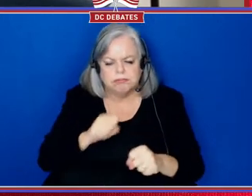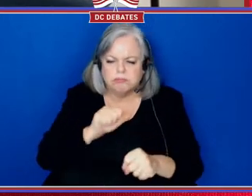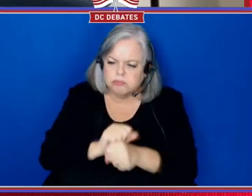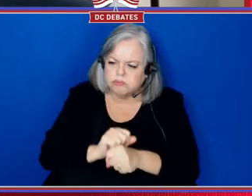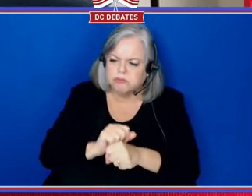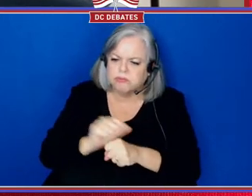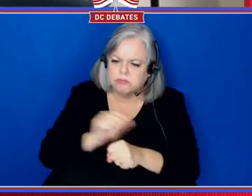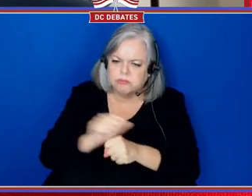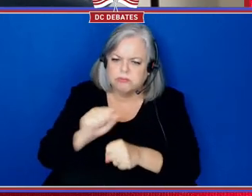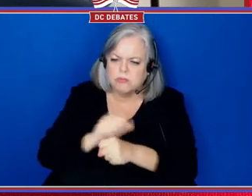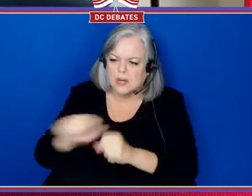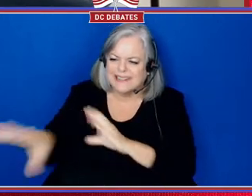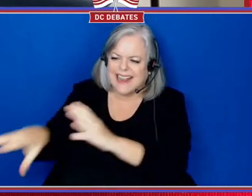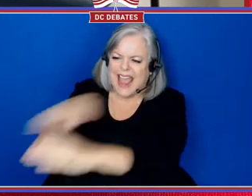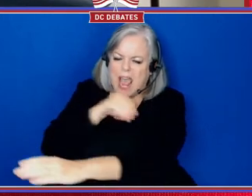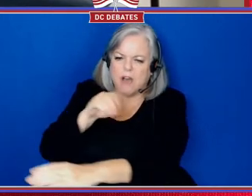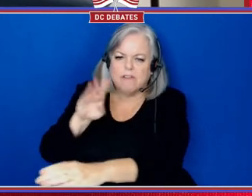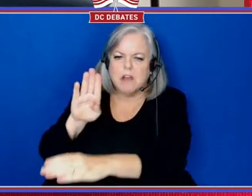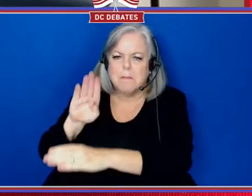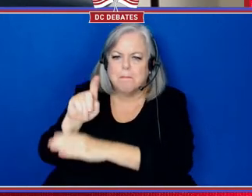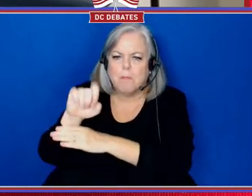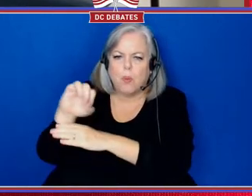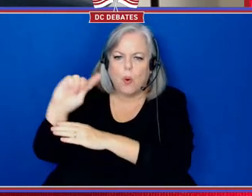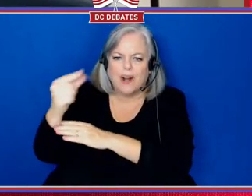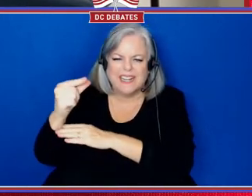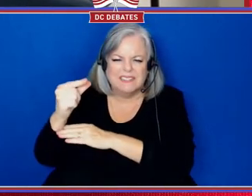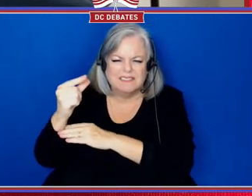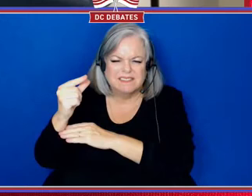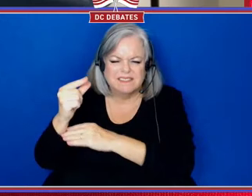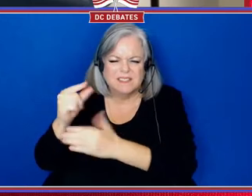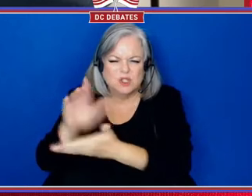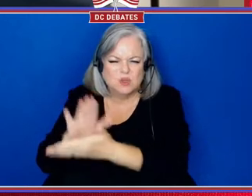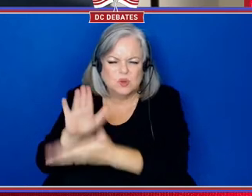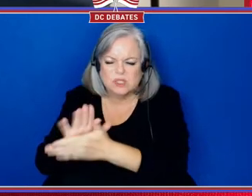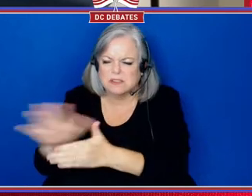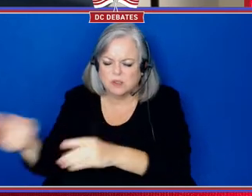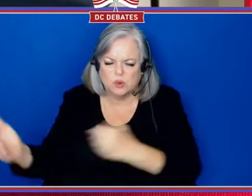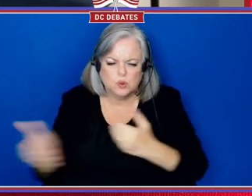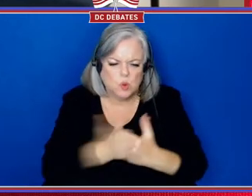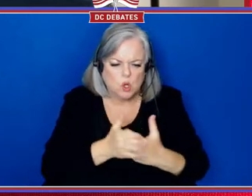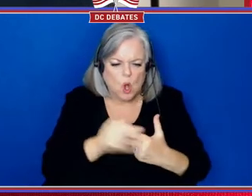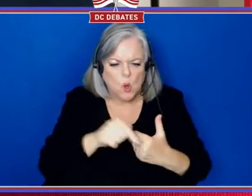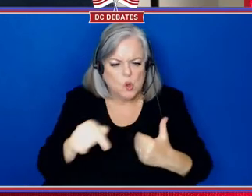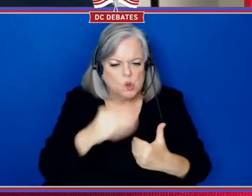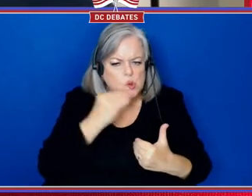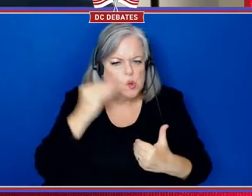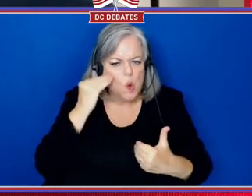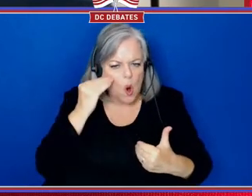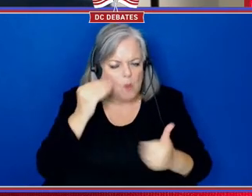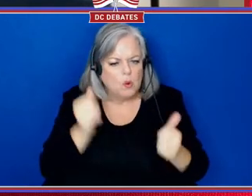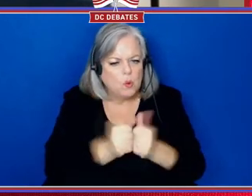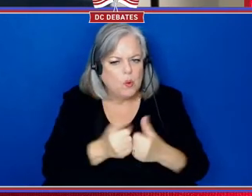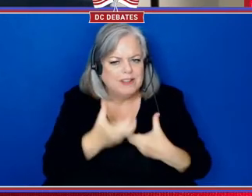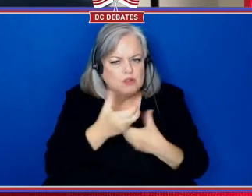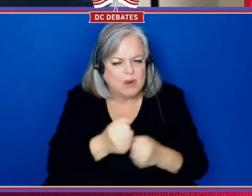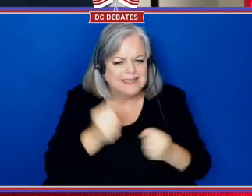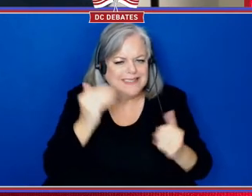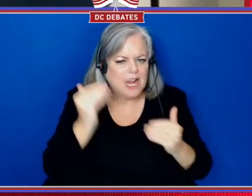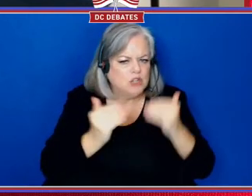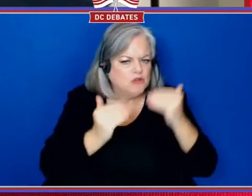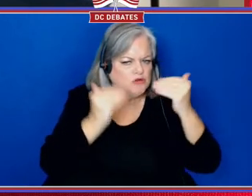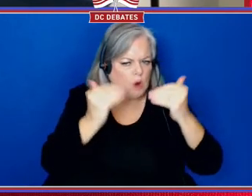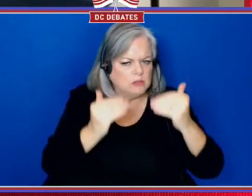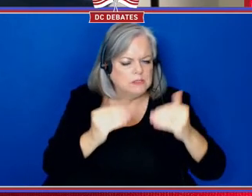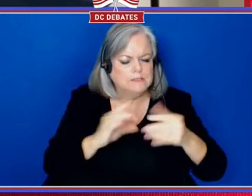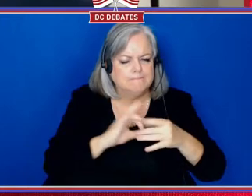sure they could go to school close to home and close to trusted adults. And so this is the type of thinking late in a campaign when I say